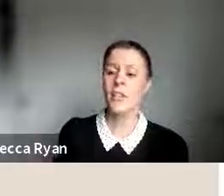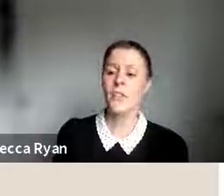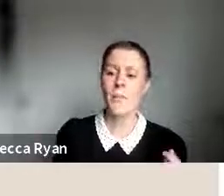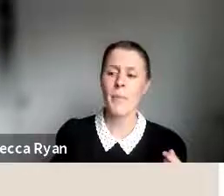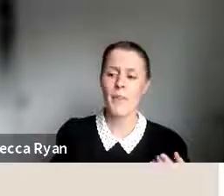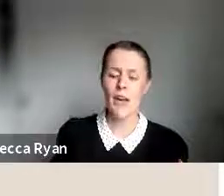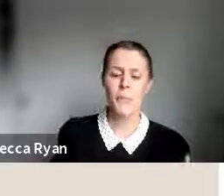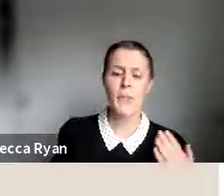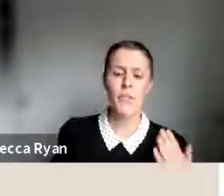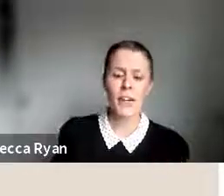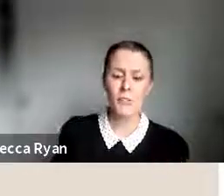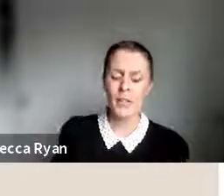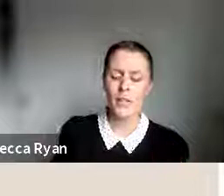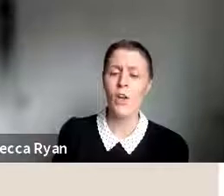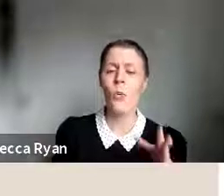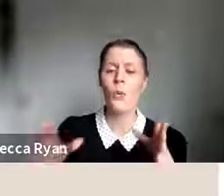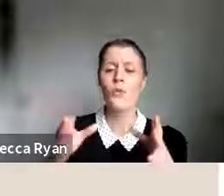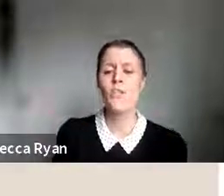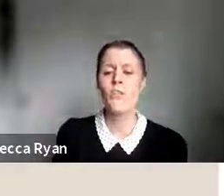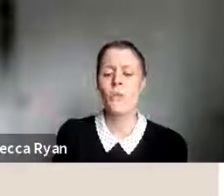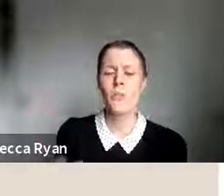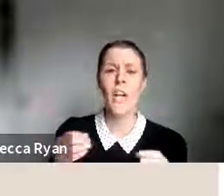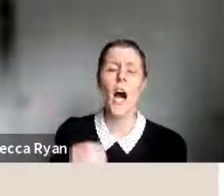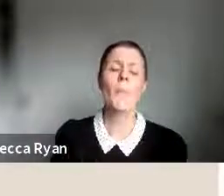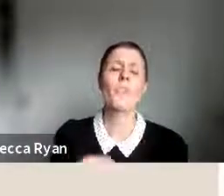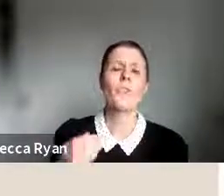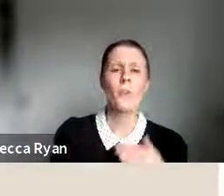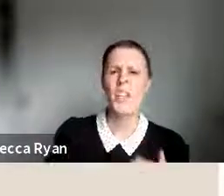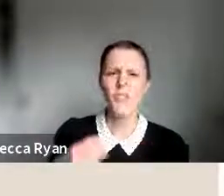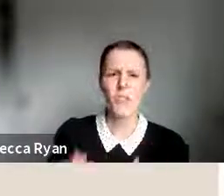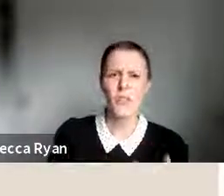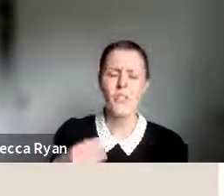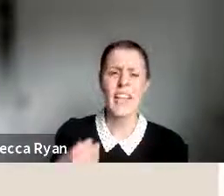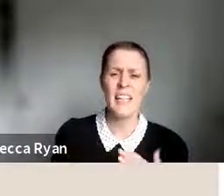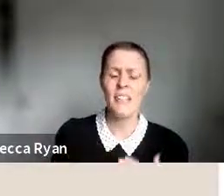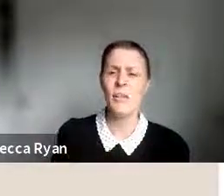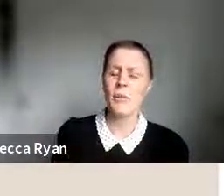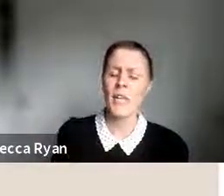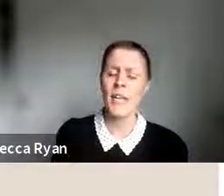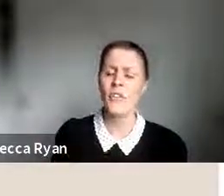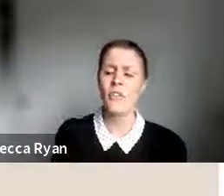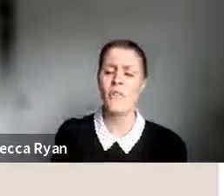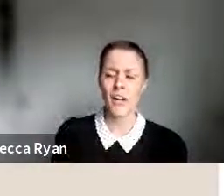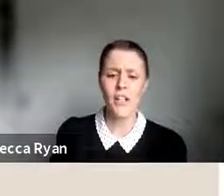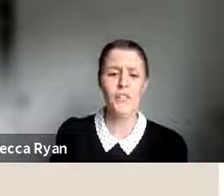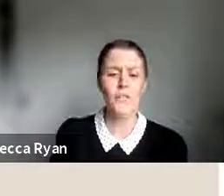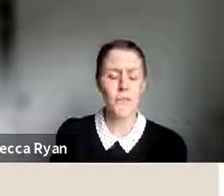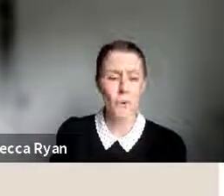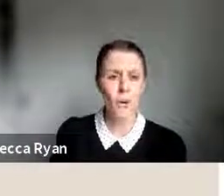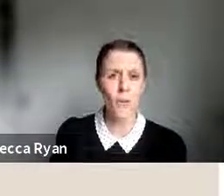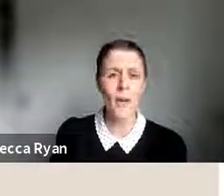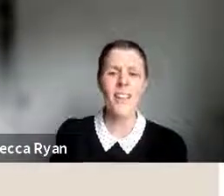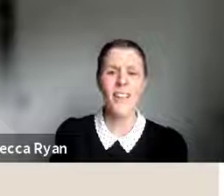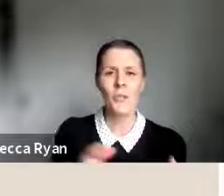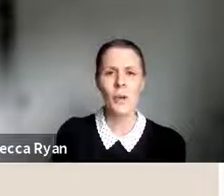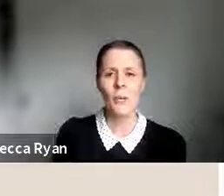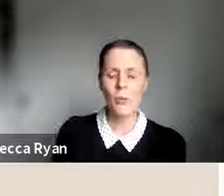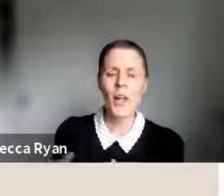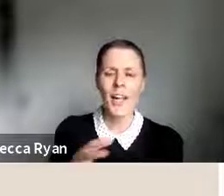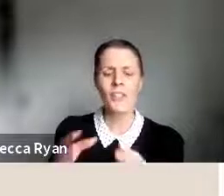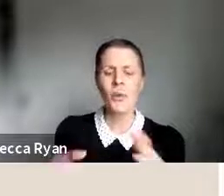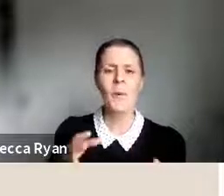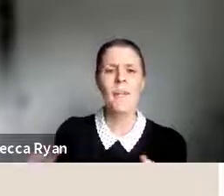Vaccinations decrease the amount of virus being transmitted, which reduces the opportunity for these nasty mutations and variants to form. That's